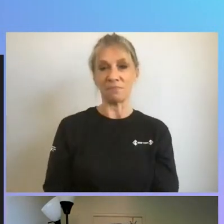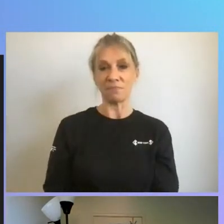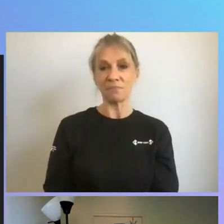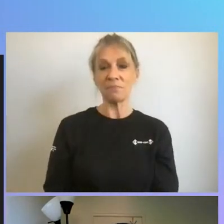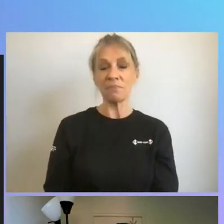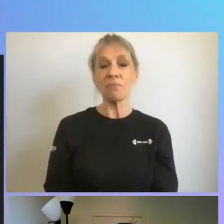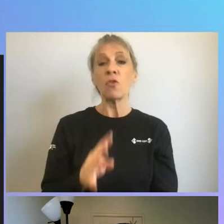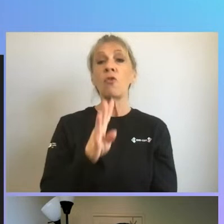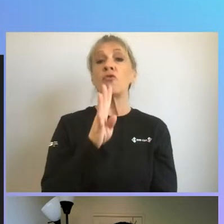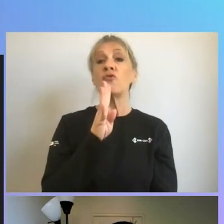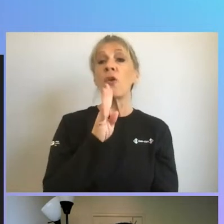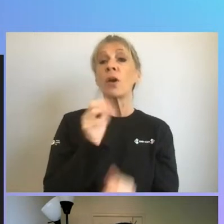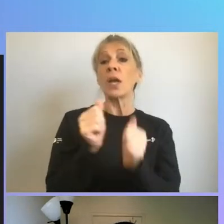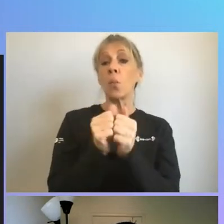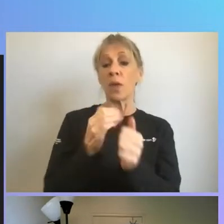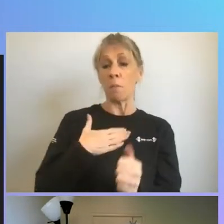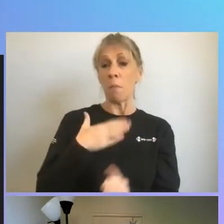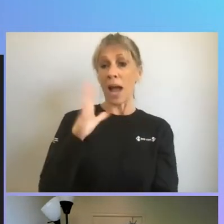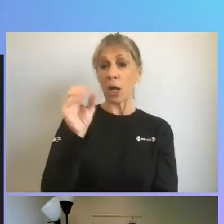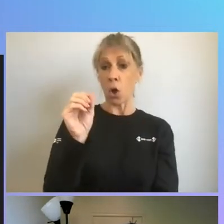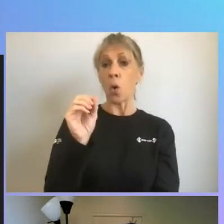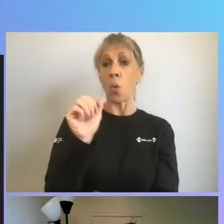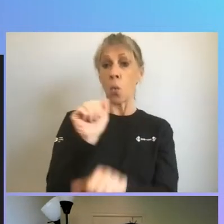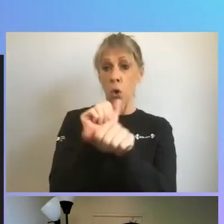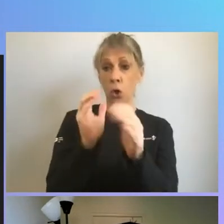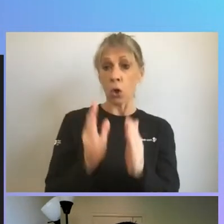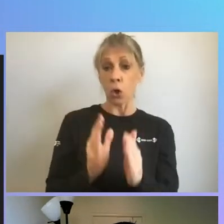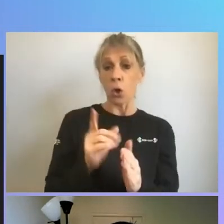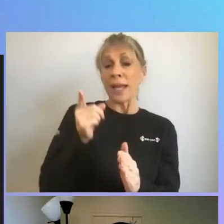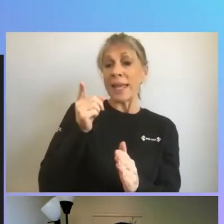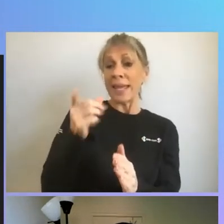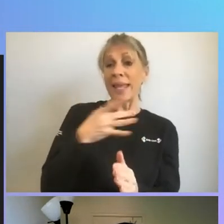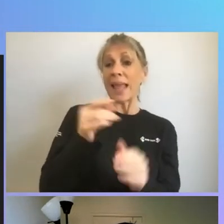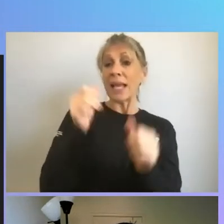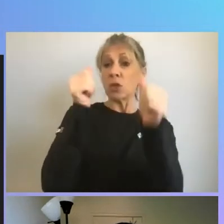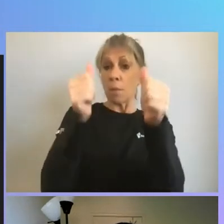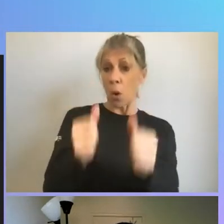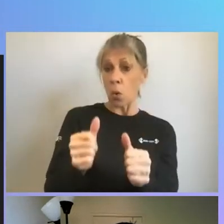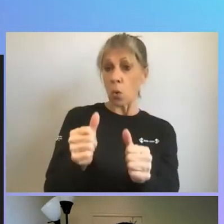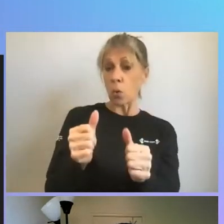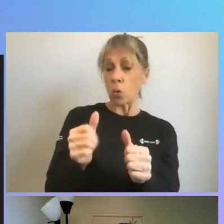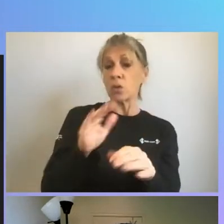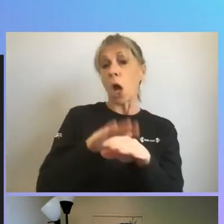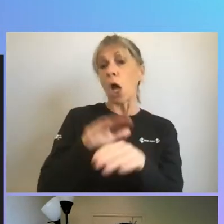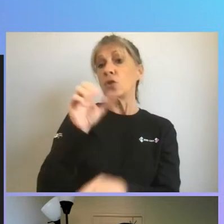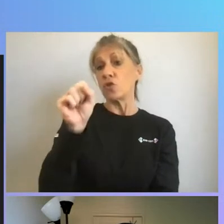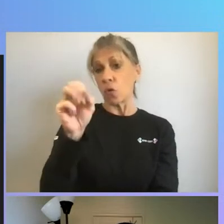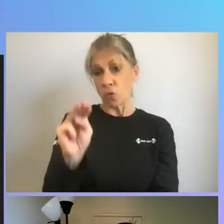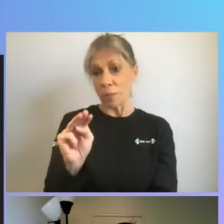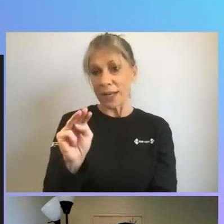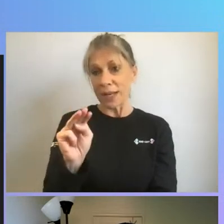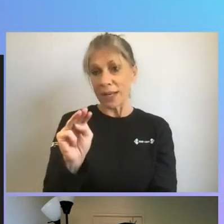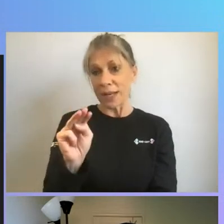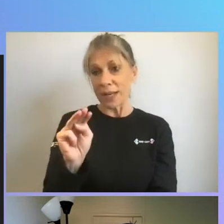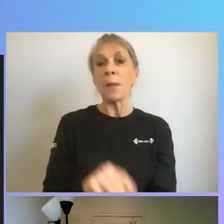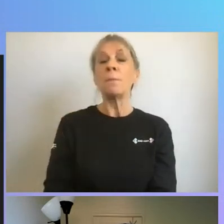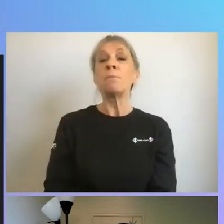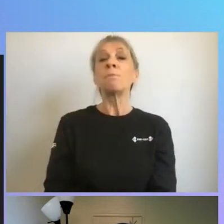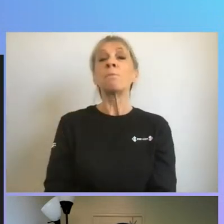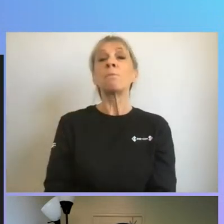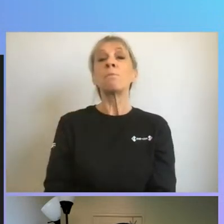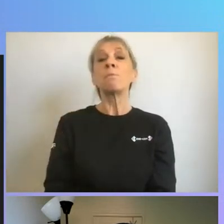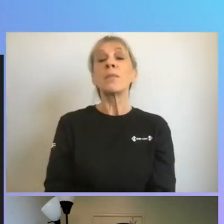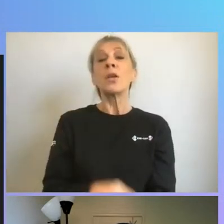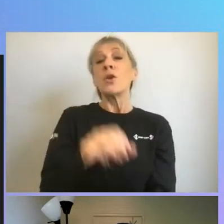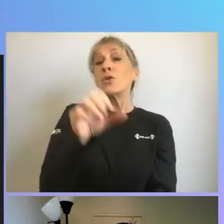Talking to one of my coworkers, he likes to post on social media, on LinkedIn, and it turns out